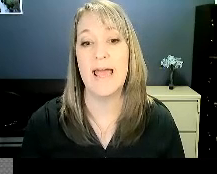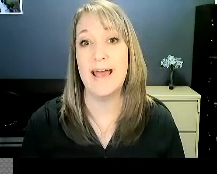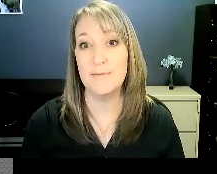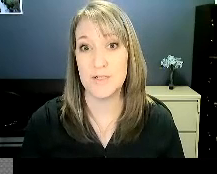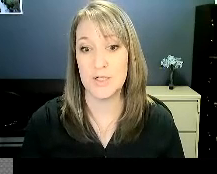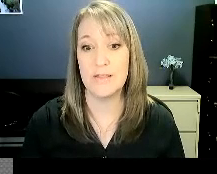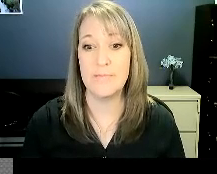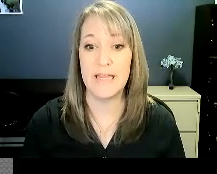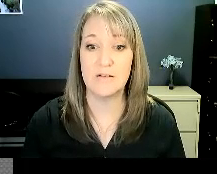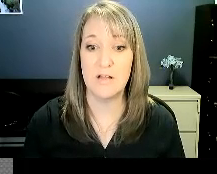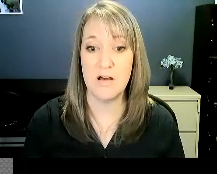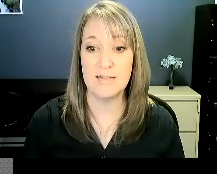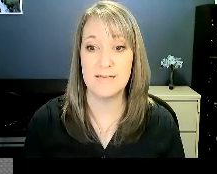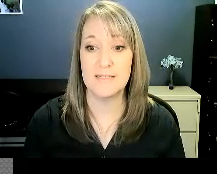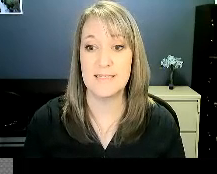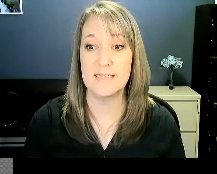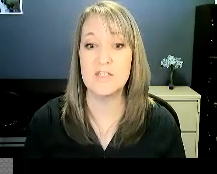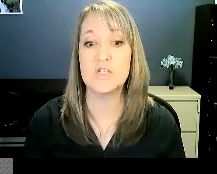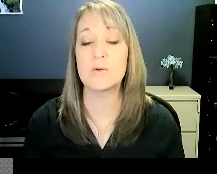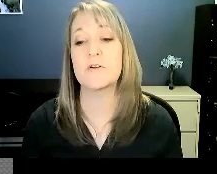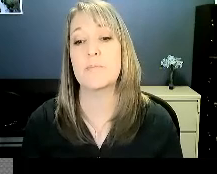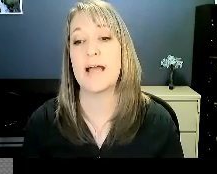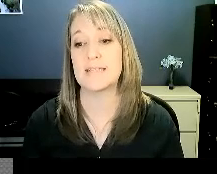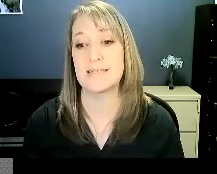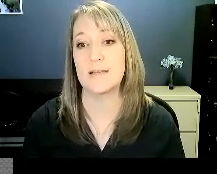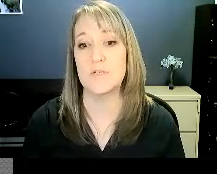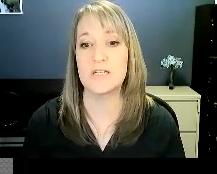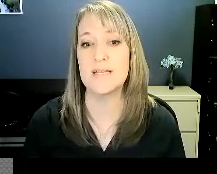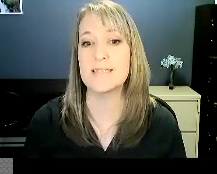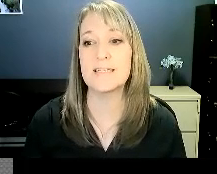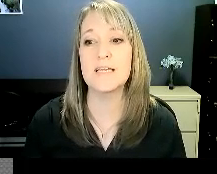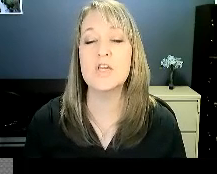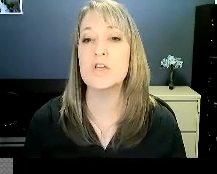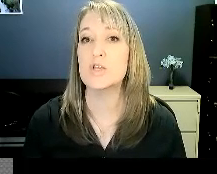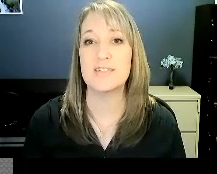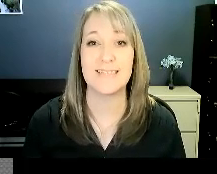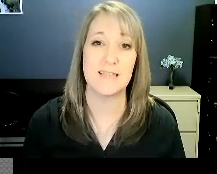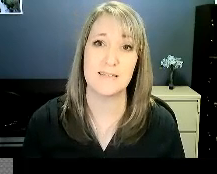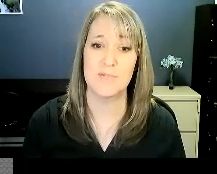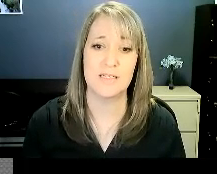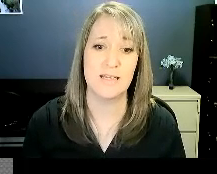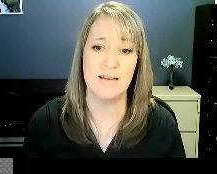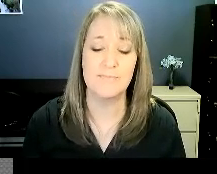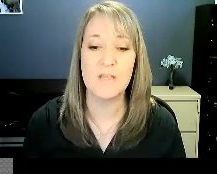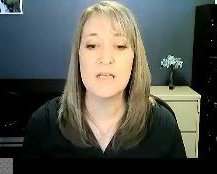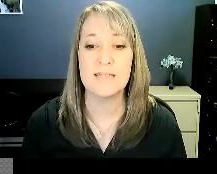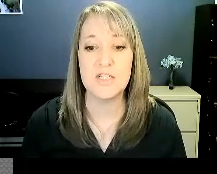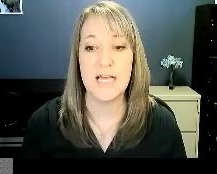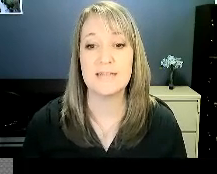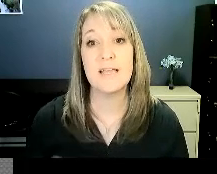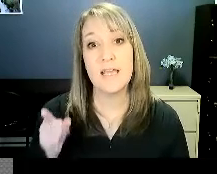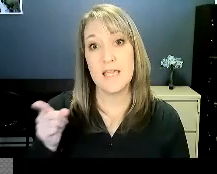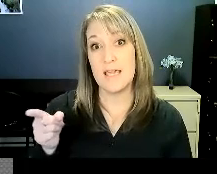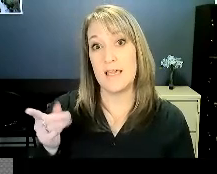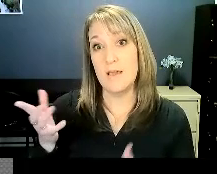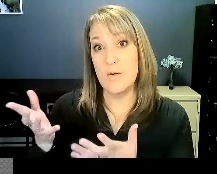pronoun after the main clause of the sentence to refer back to the subject. Basically, you just say the subject again, such